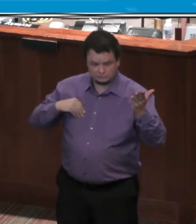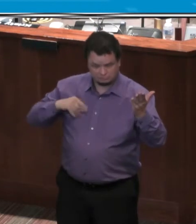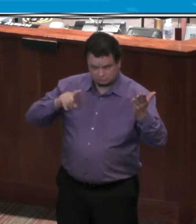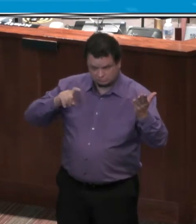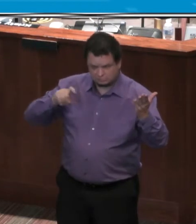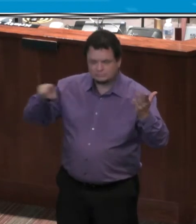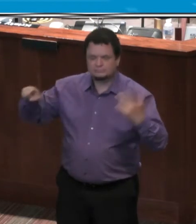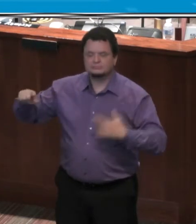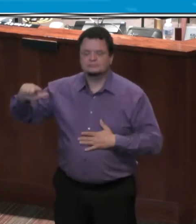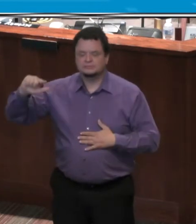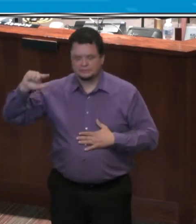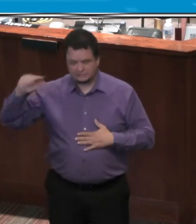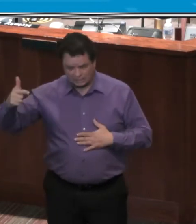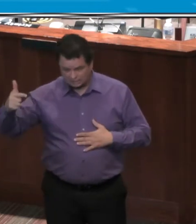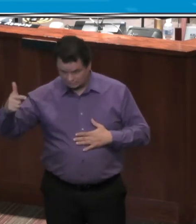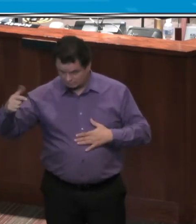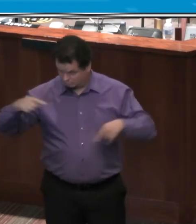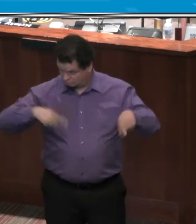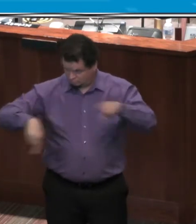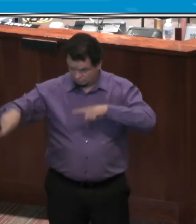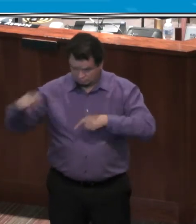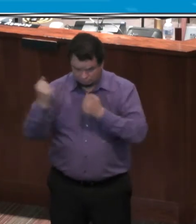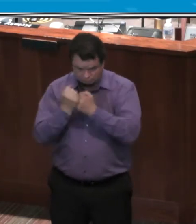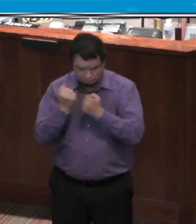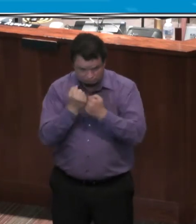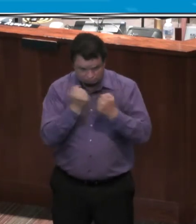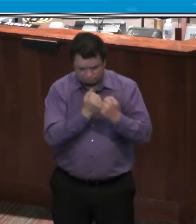All in favor? Aye. Any opposed?